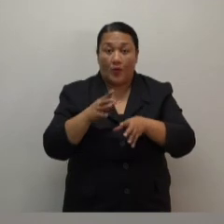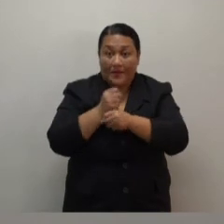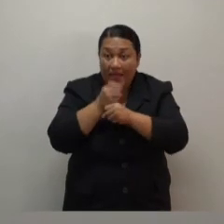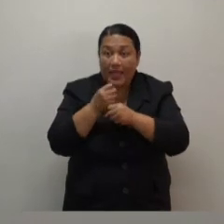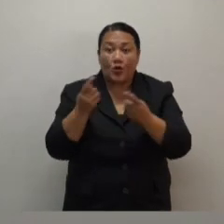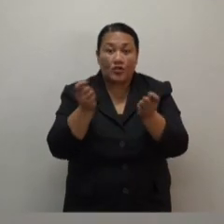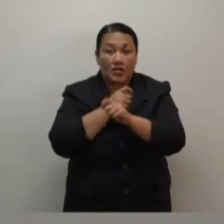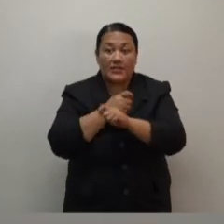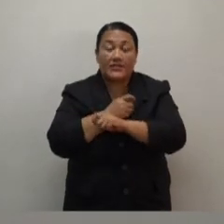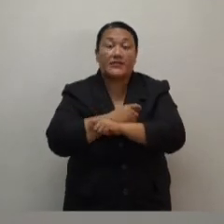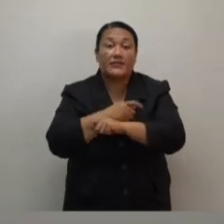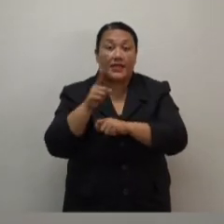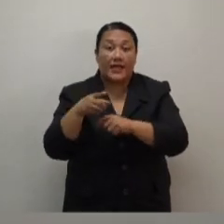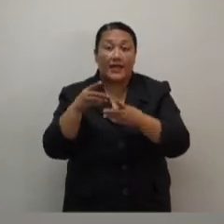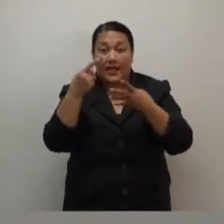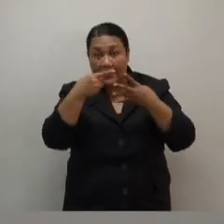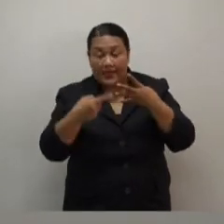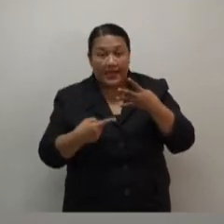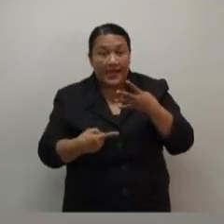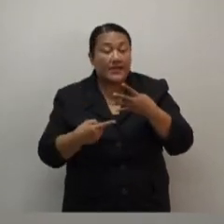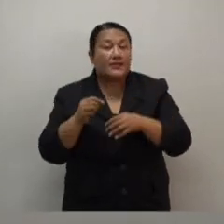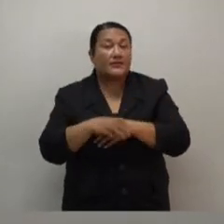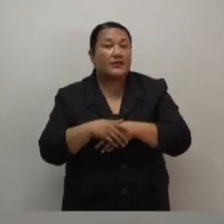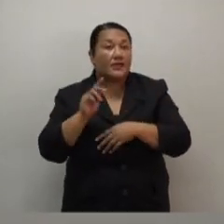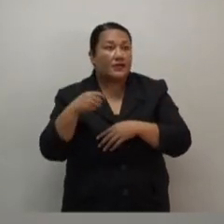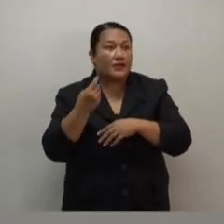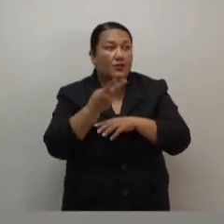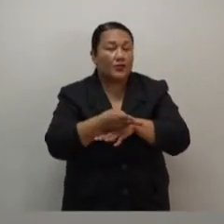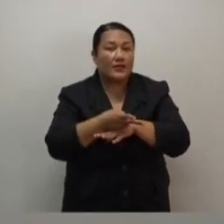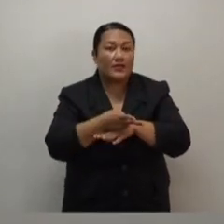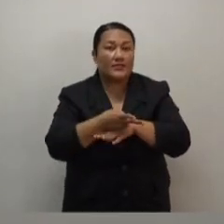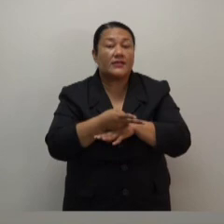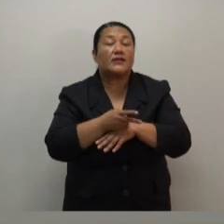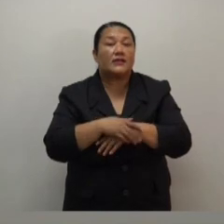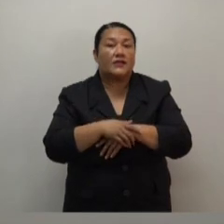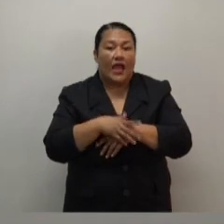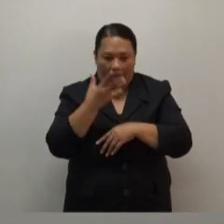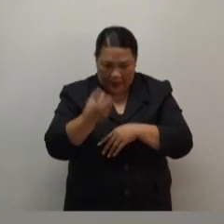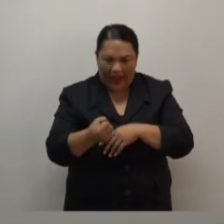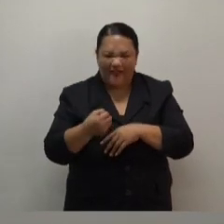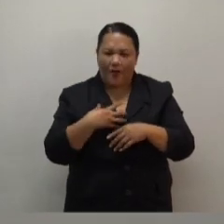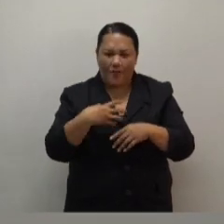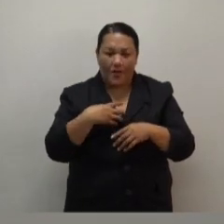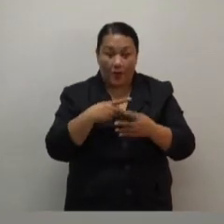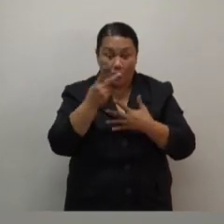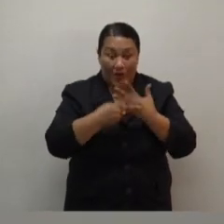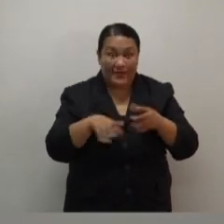through the process. And as you know, that in the next few weeks there'll be quite a lot of activity, and we encourage people to